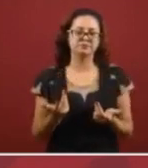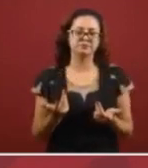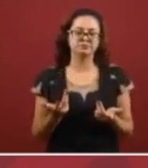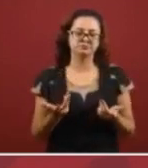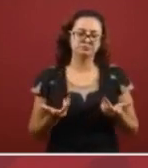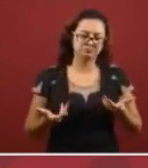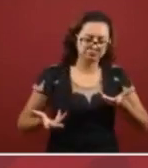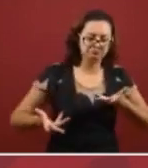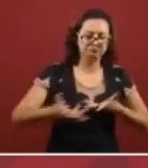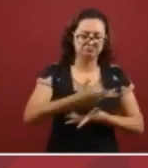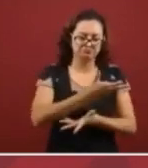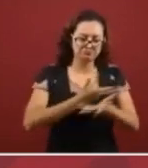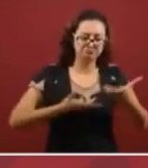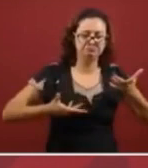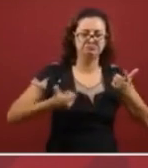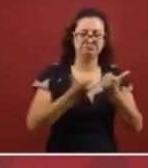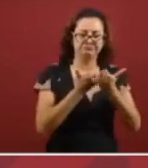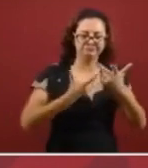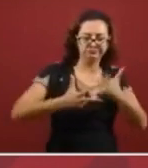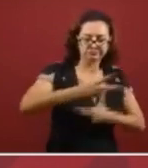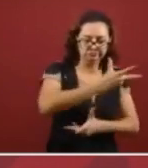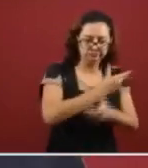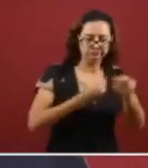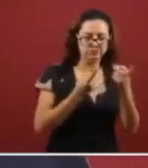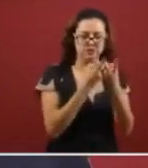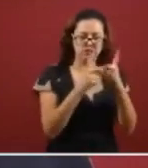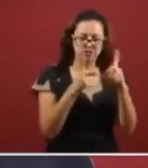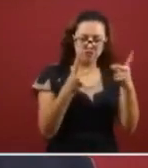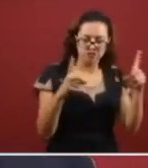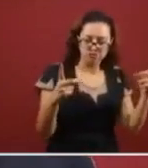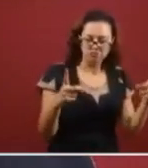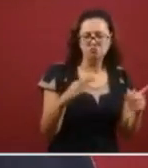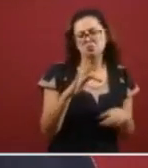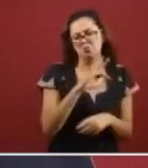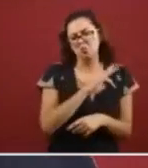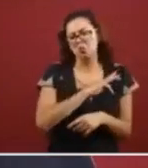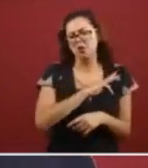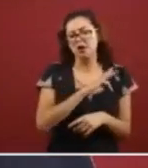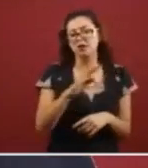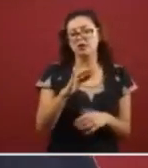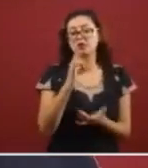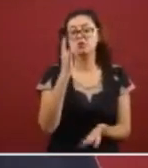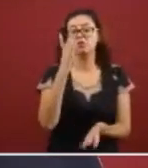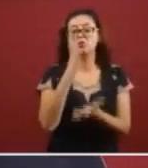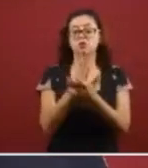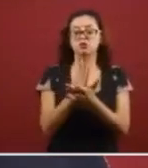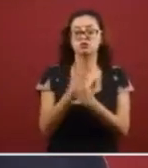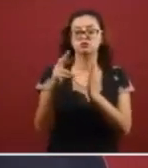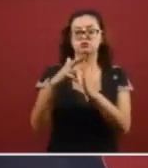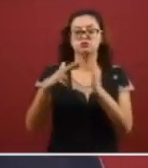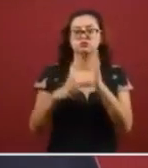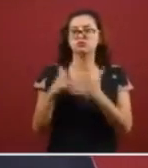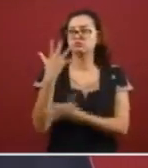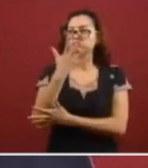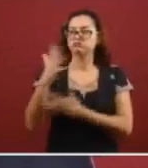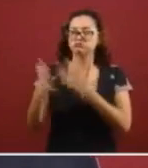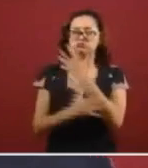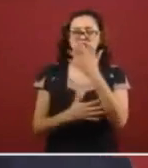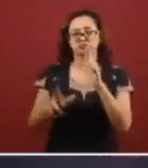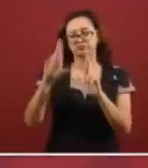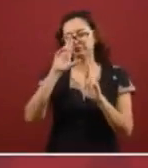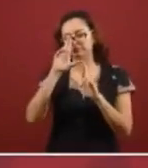sin violar without violating normas normals de medio ambiente of the environment,